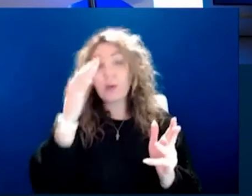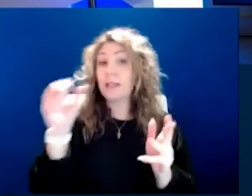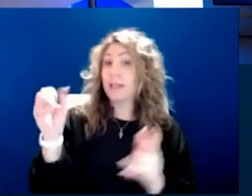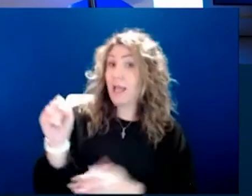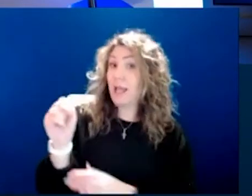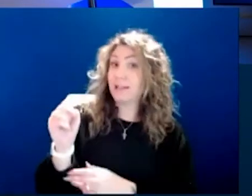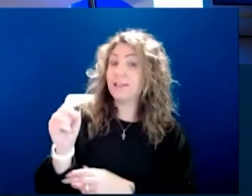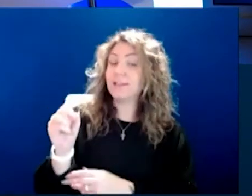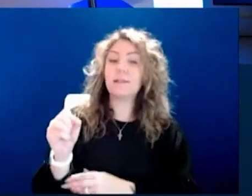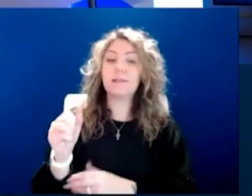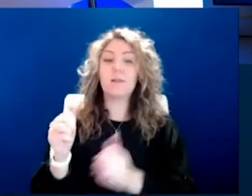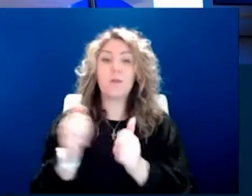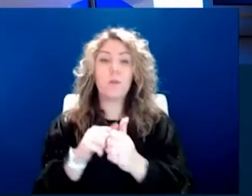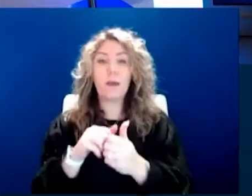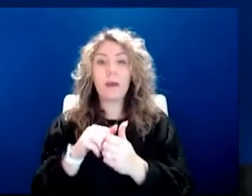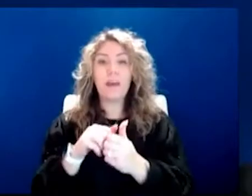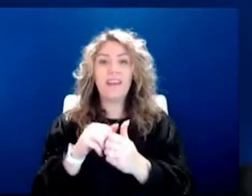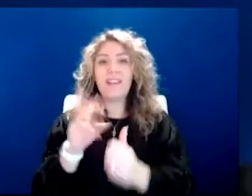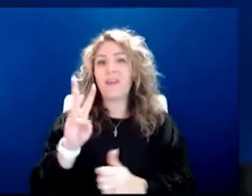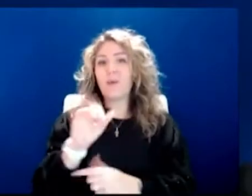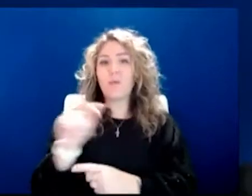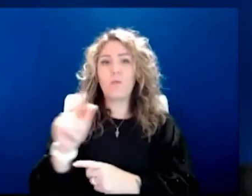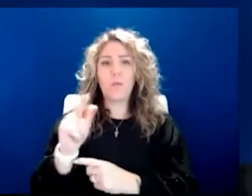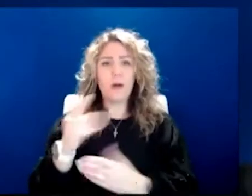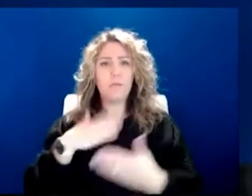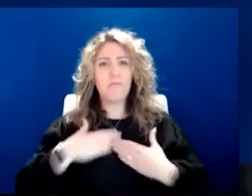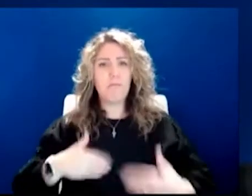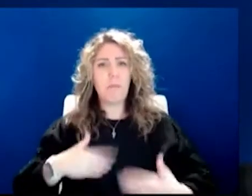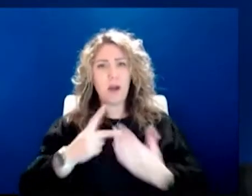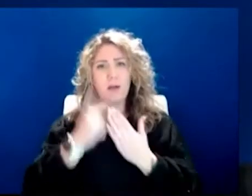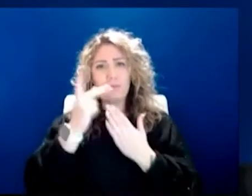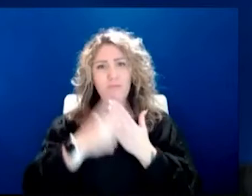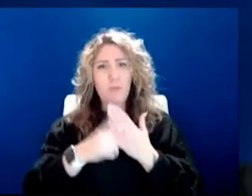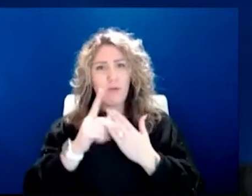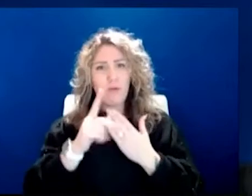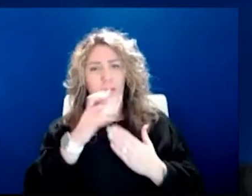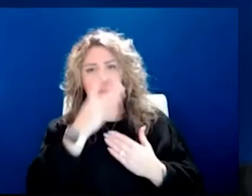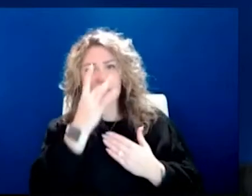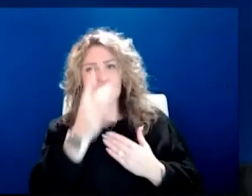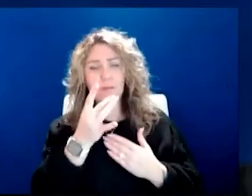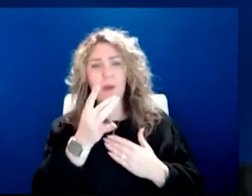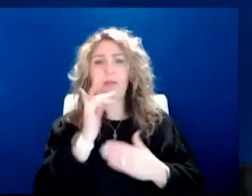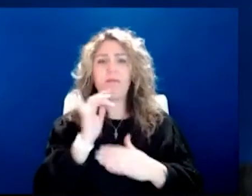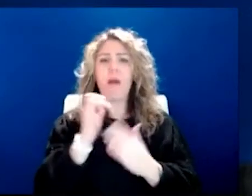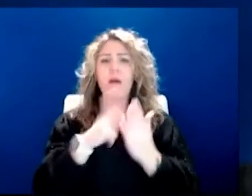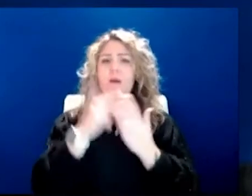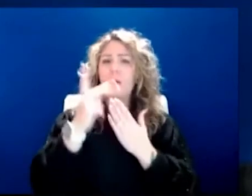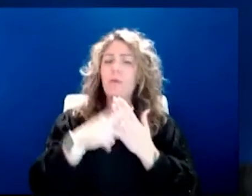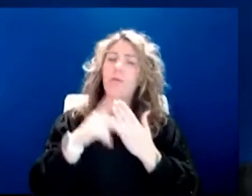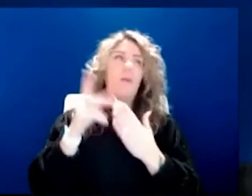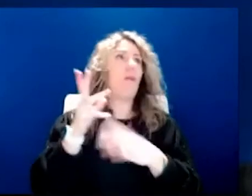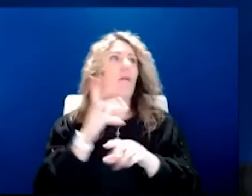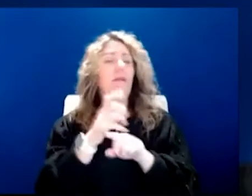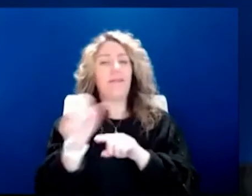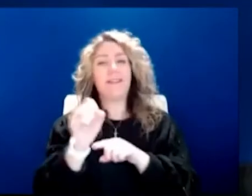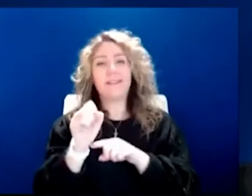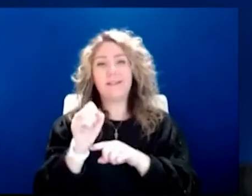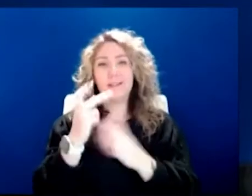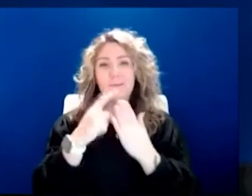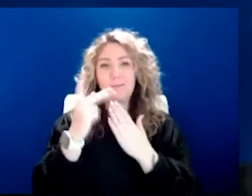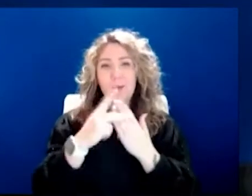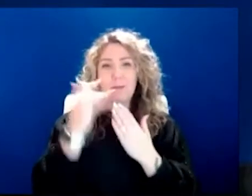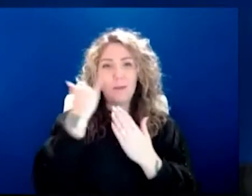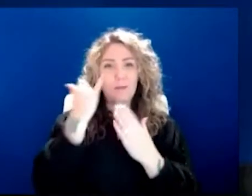Body program a lot. Yeah, tell us about that program. Very interesting. So the Will Body program is an awesome program. If you want to donate your